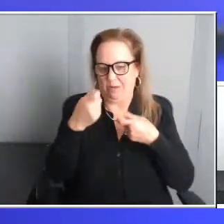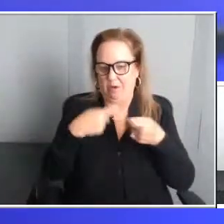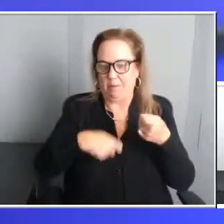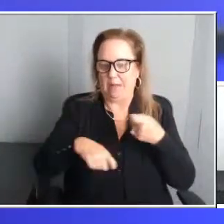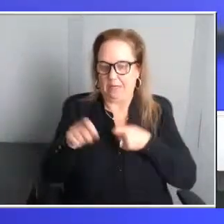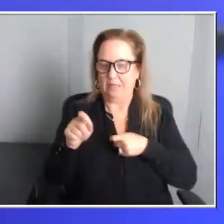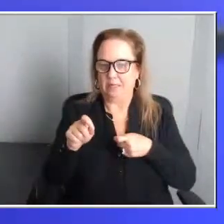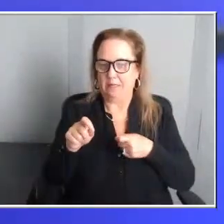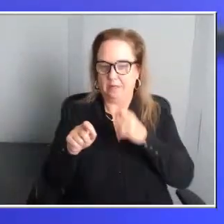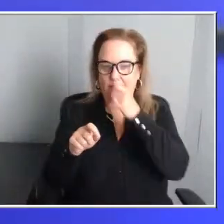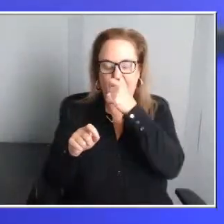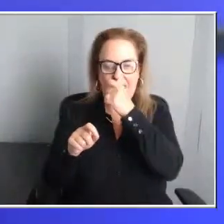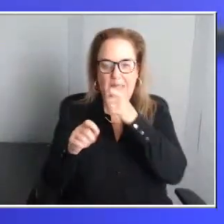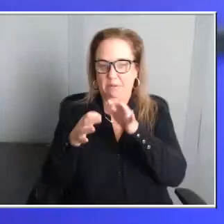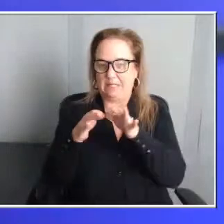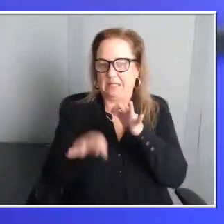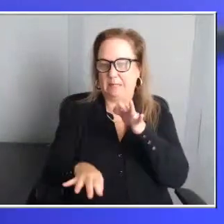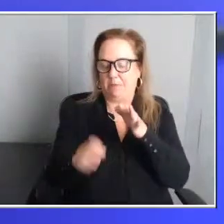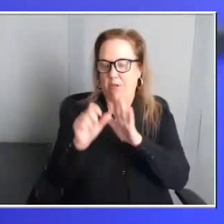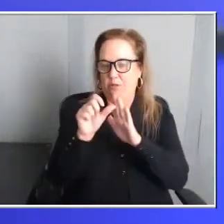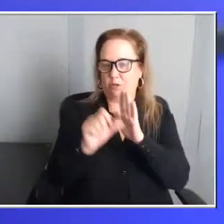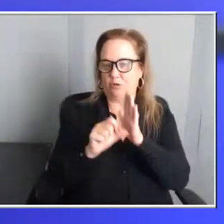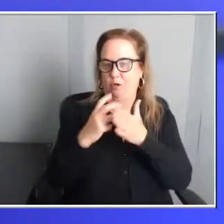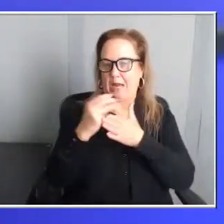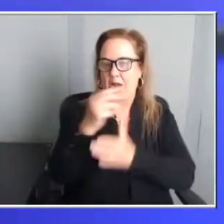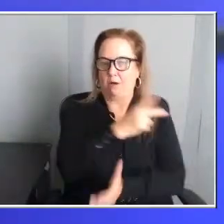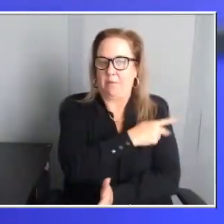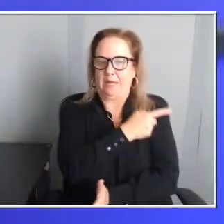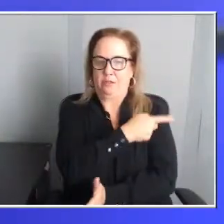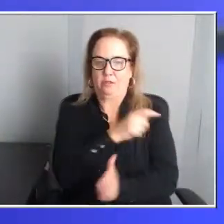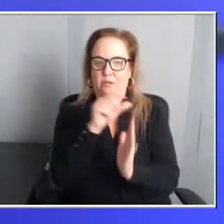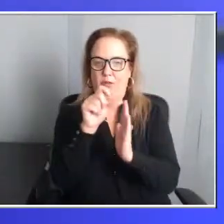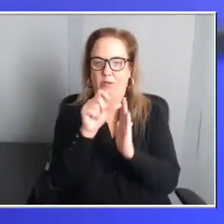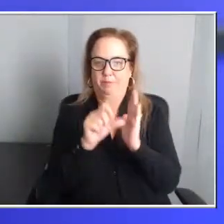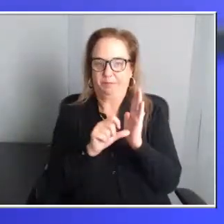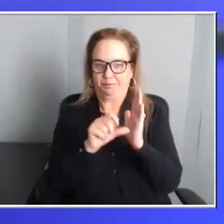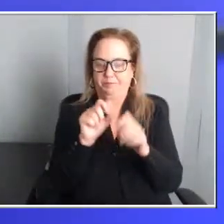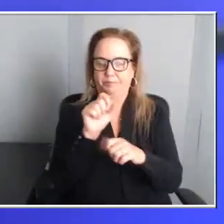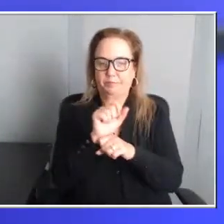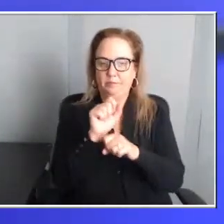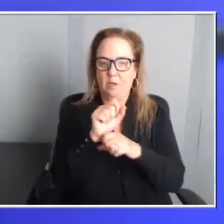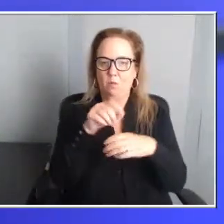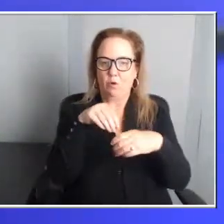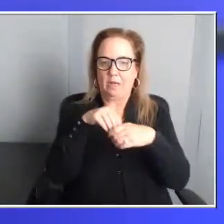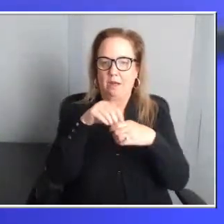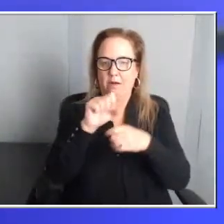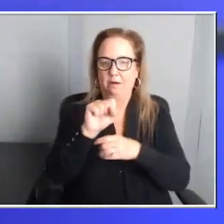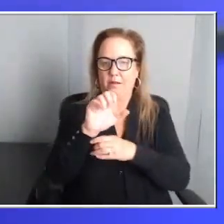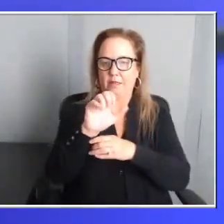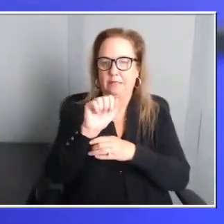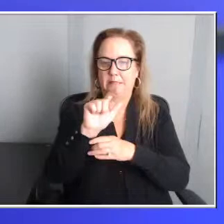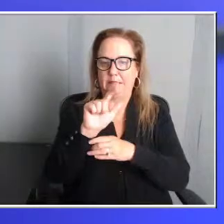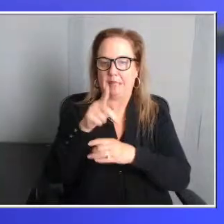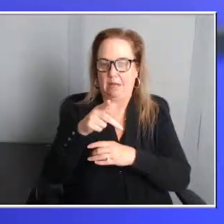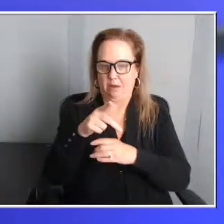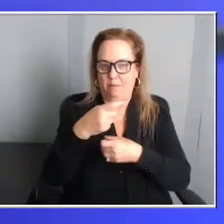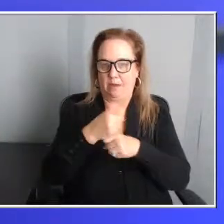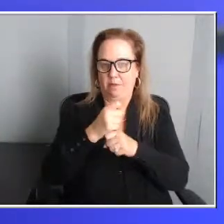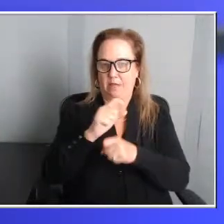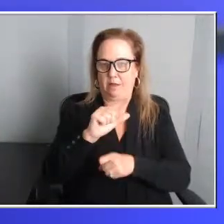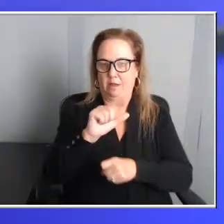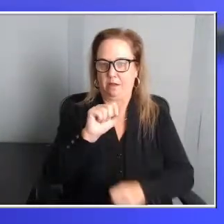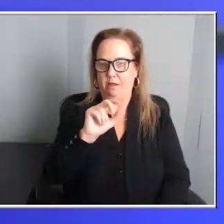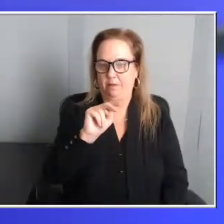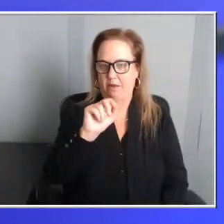a simple outpatient surgery that was just working under the scalp to replace that generator that was implanted in his